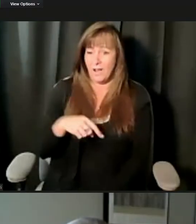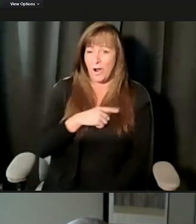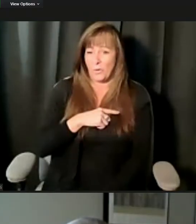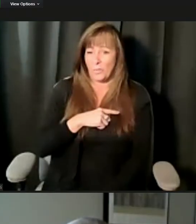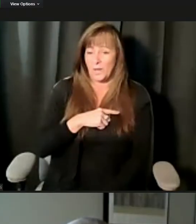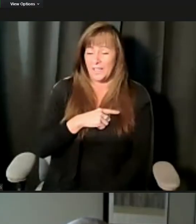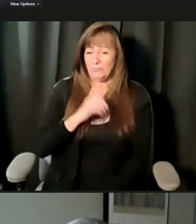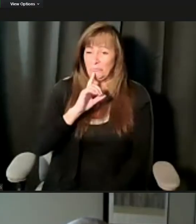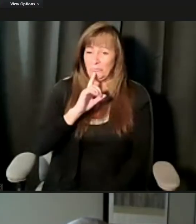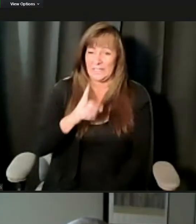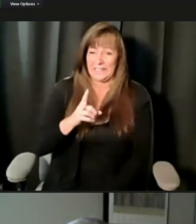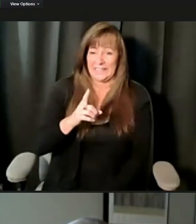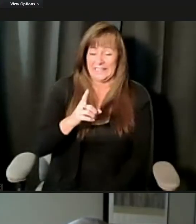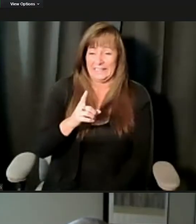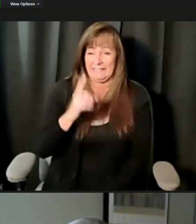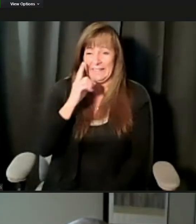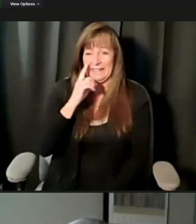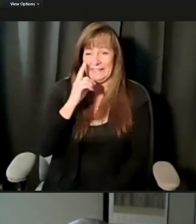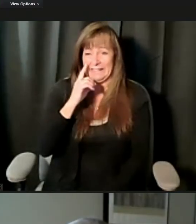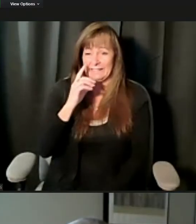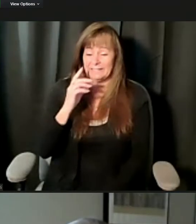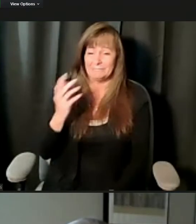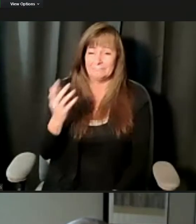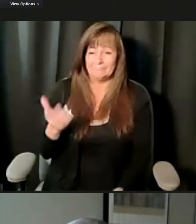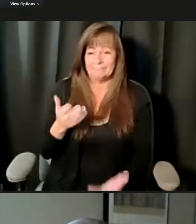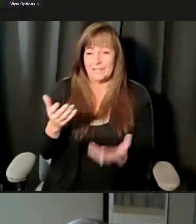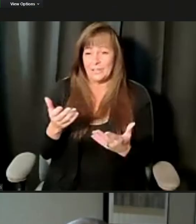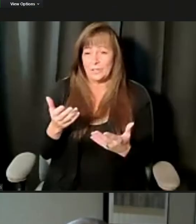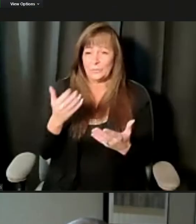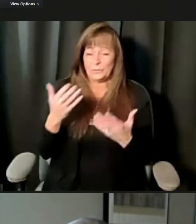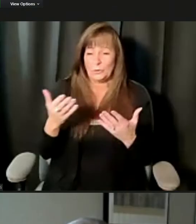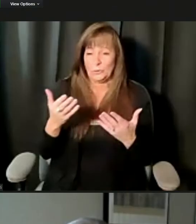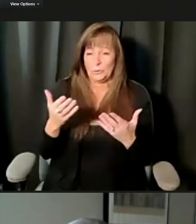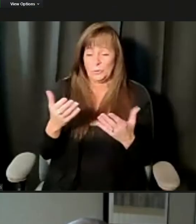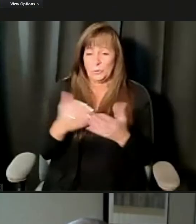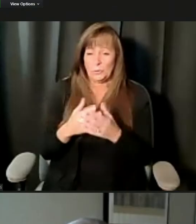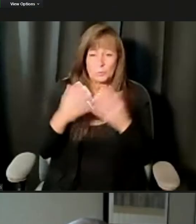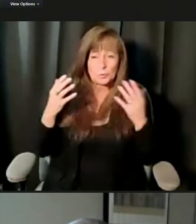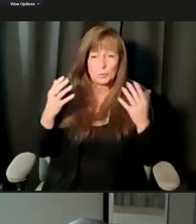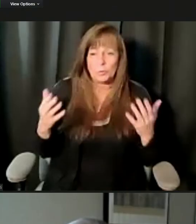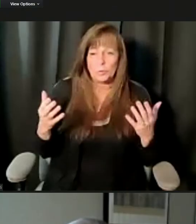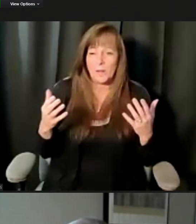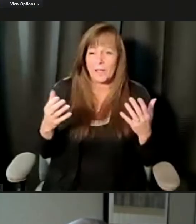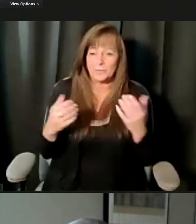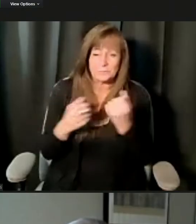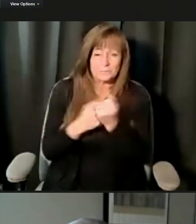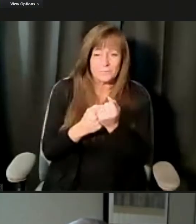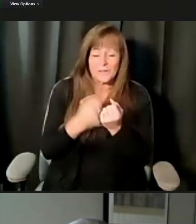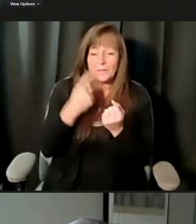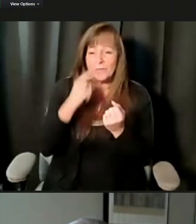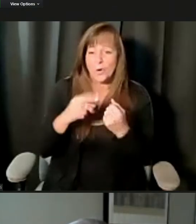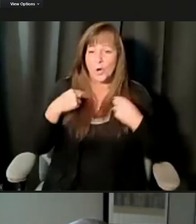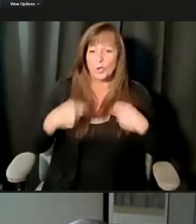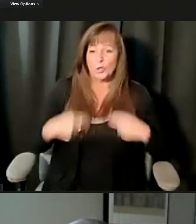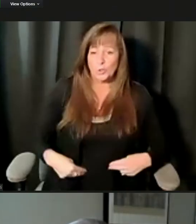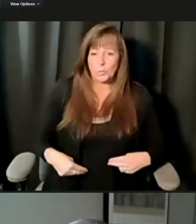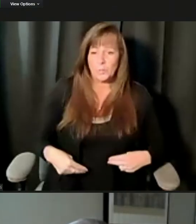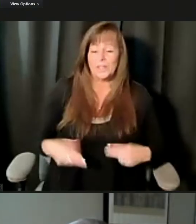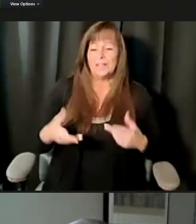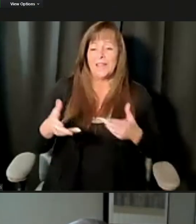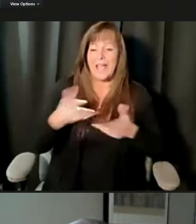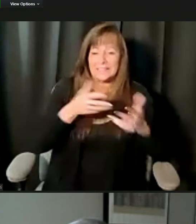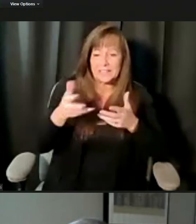much credence to the idea that only human activity and a lack of interaction is responsible for